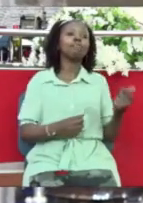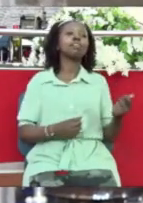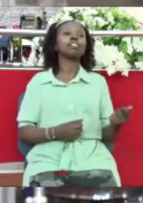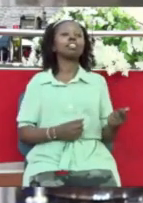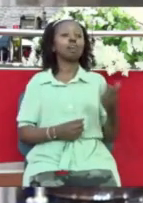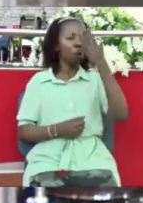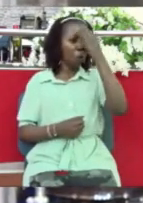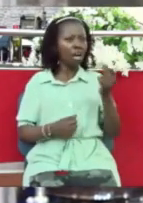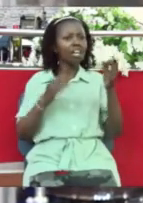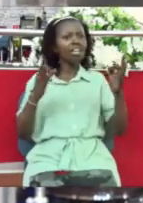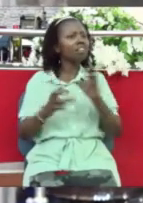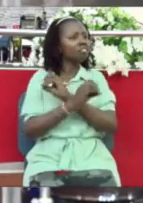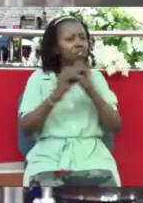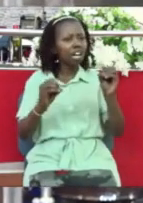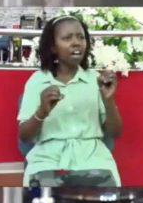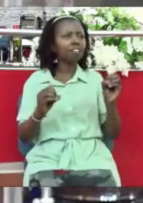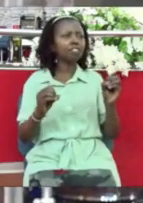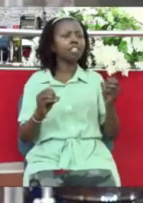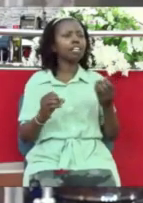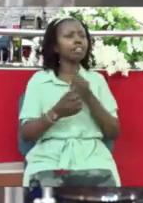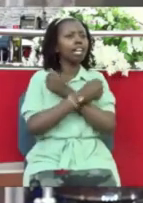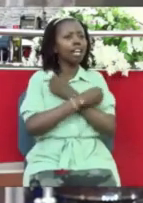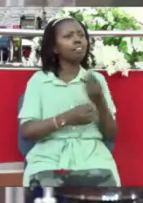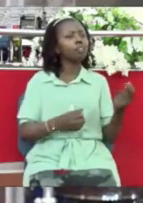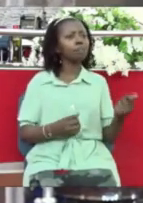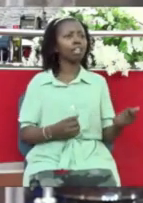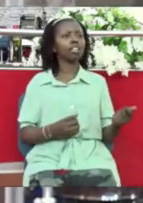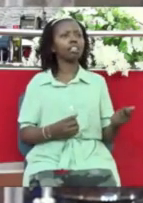Because if none of you loves it, you will